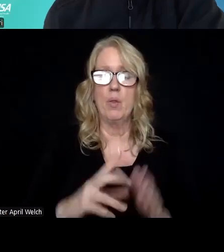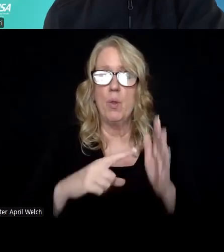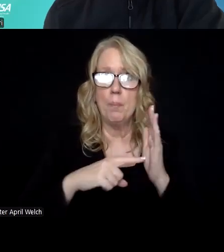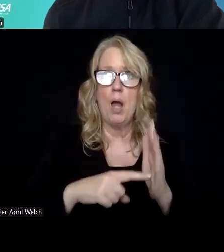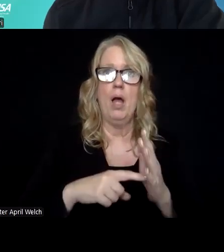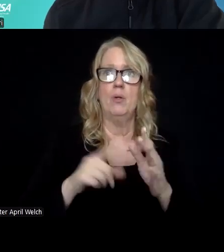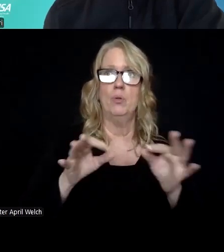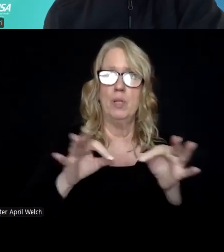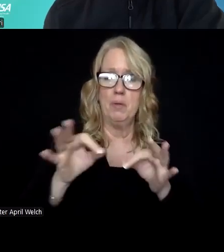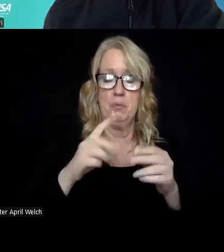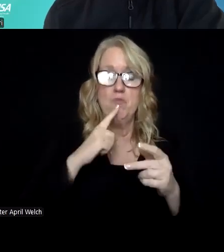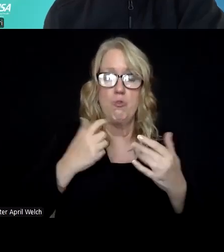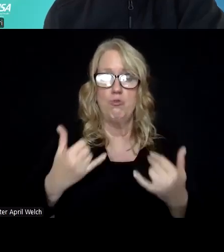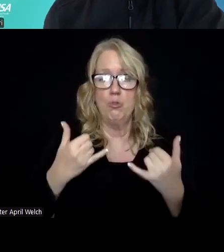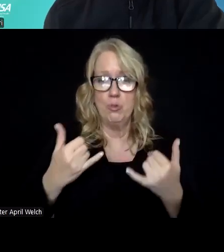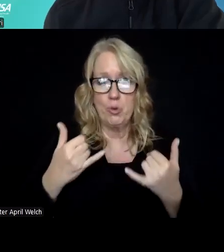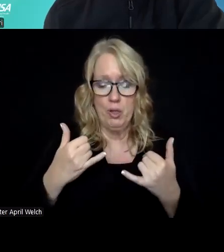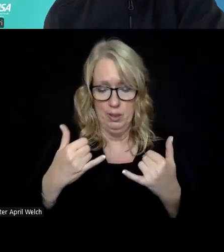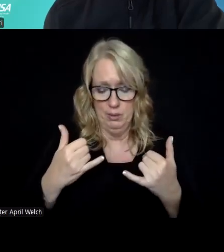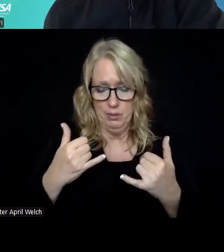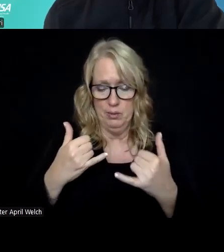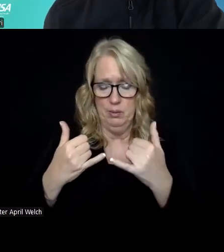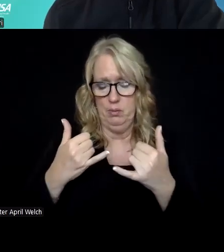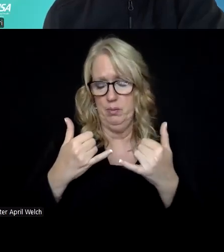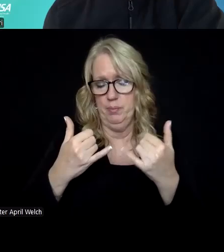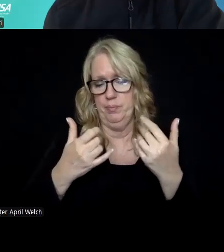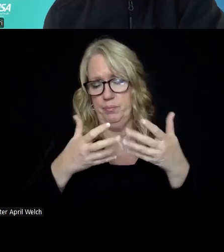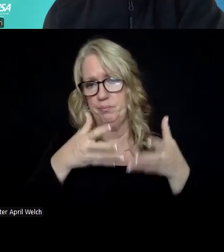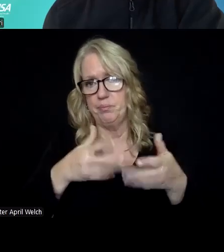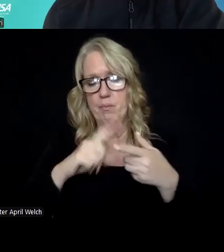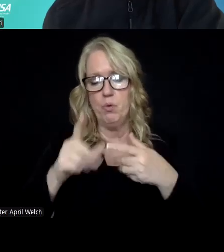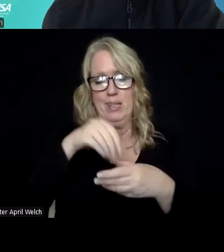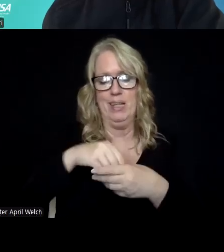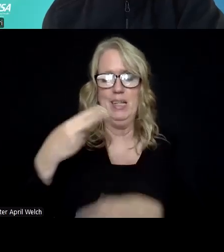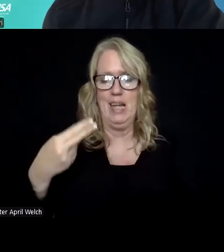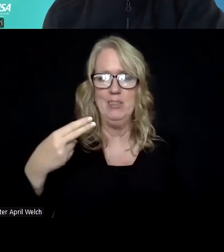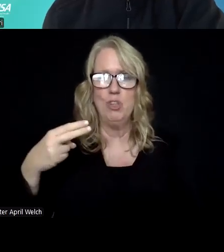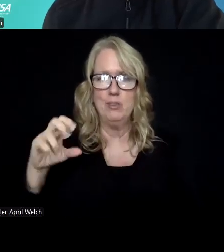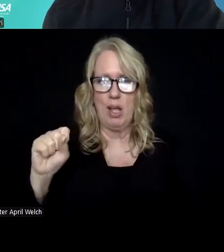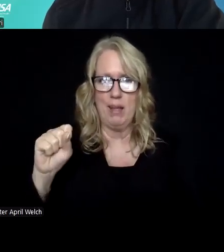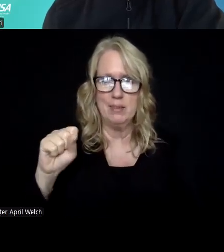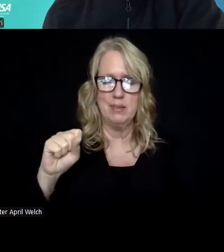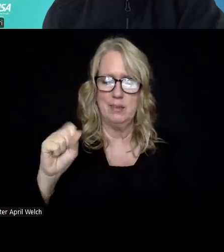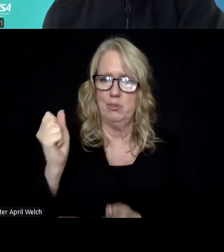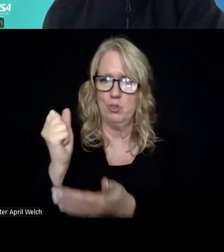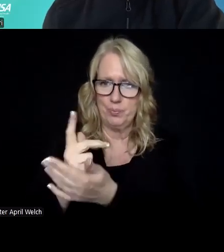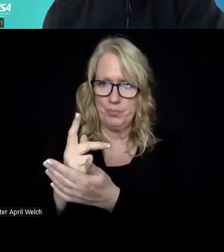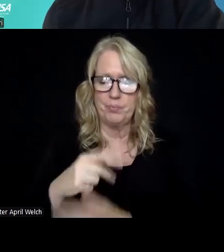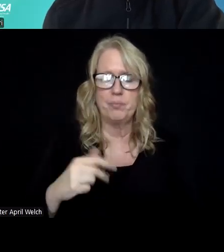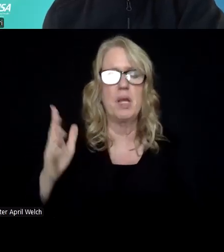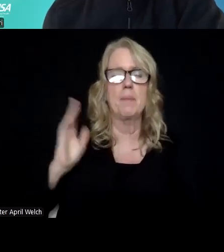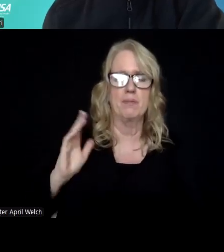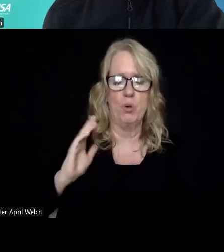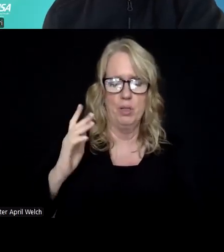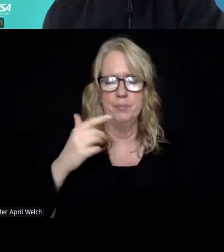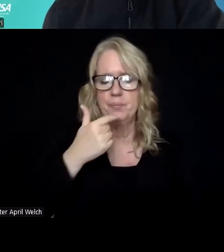is currently going through the remaining piece of internal HHS clearance. As we've mentioned before,